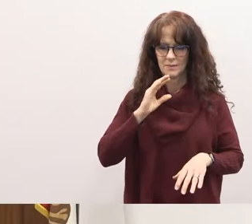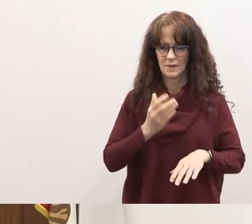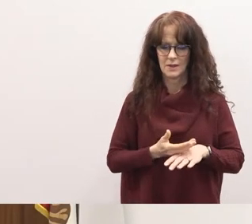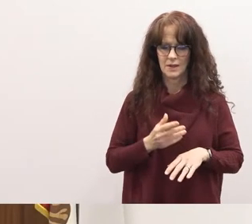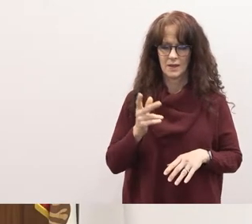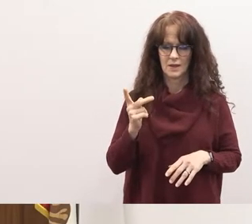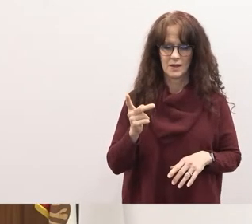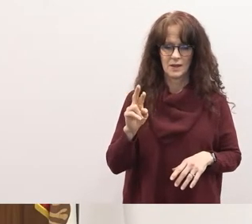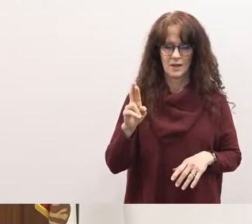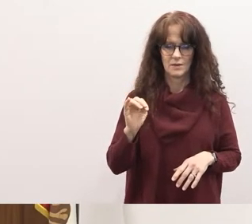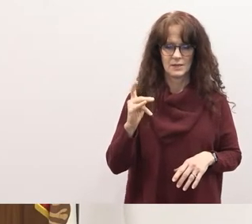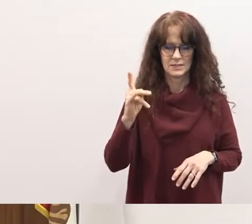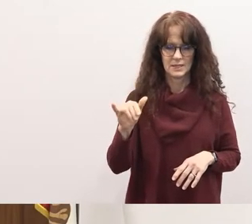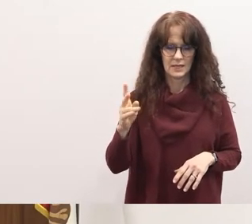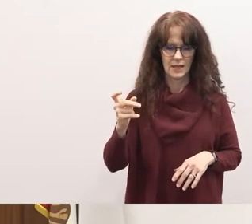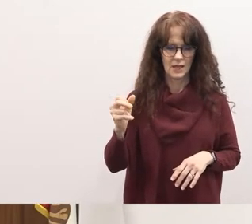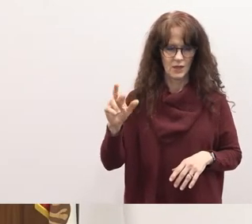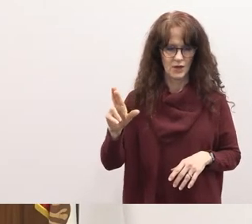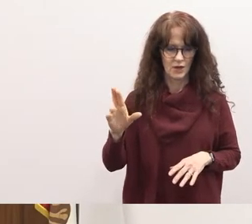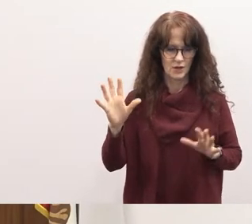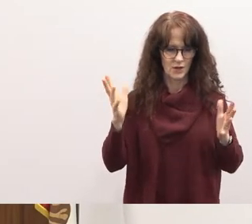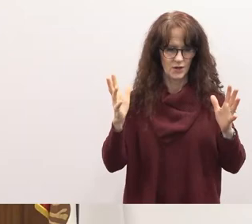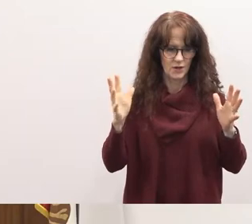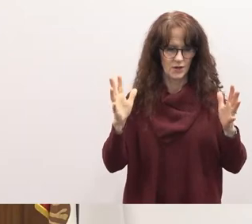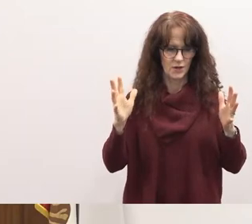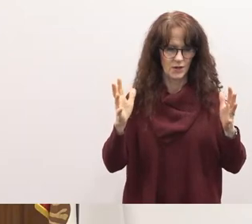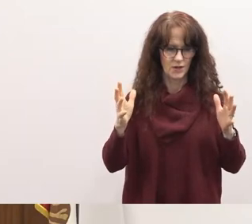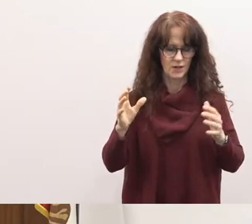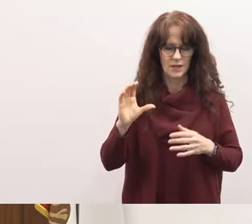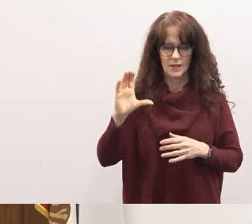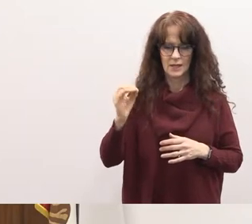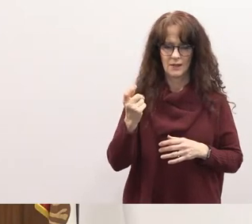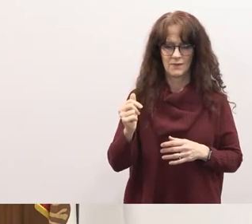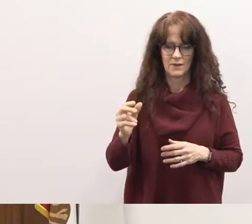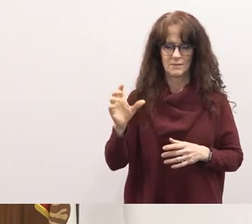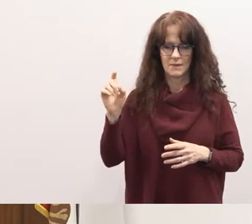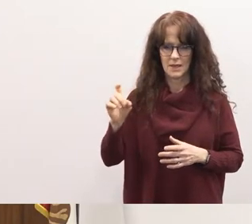Calvin. And my Gail Calvin, my ex-wife.